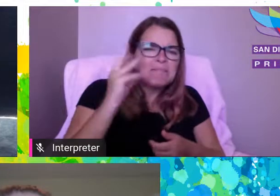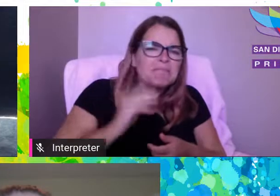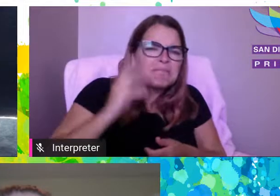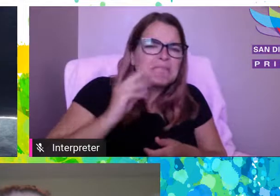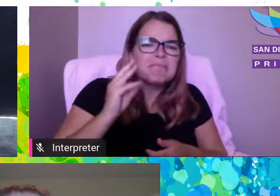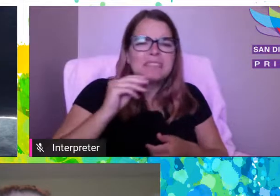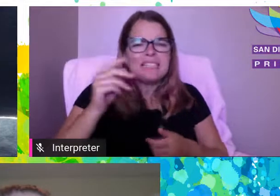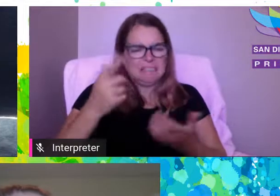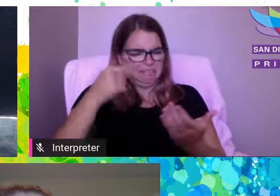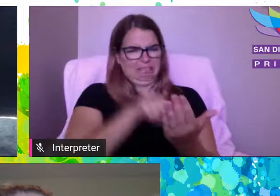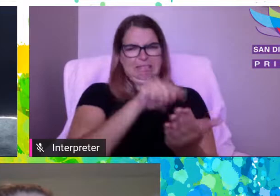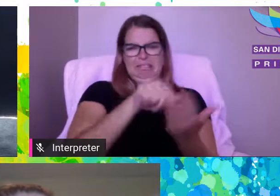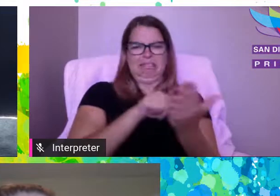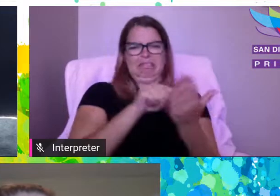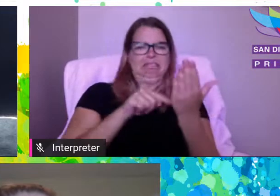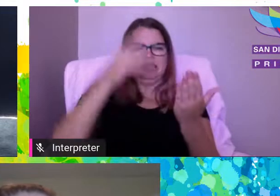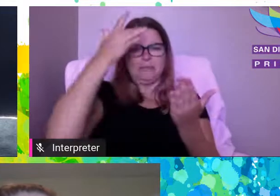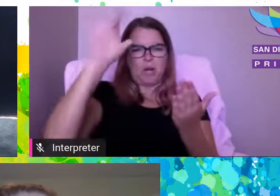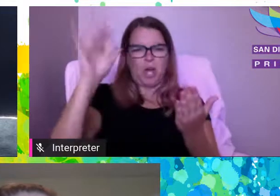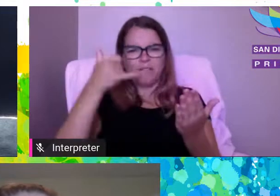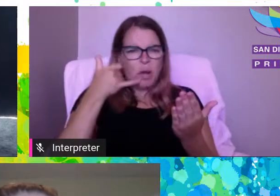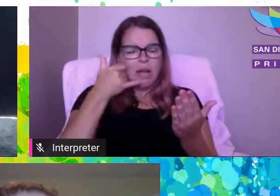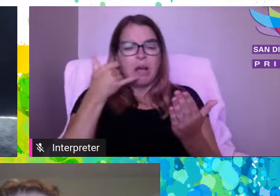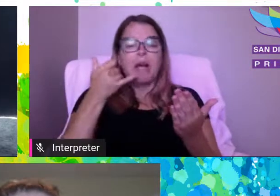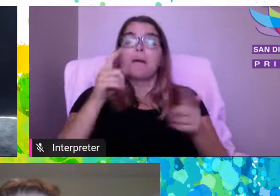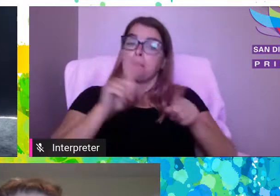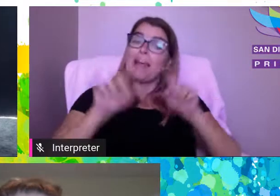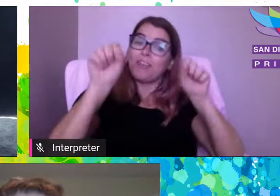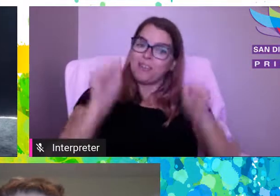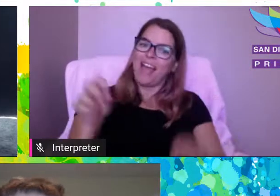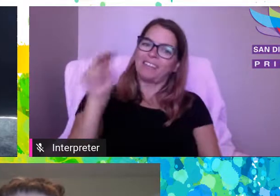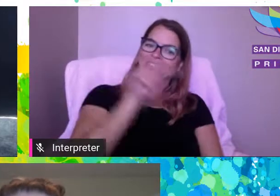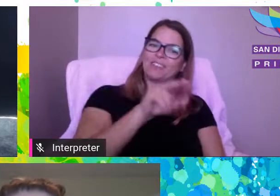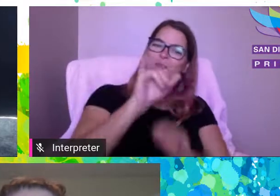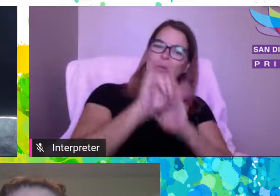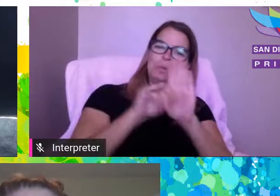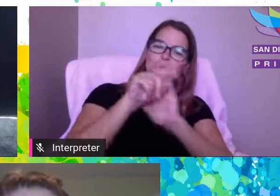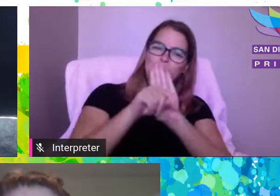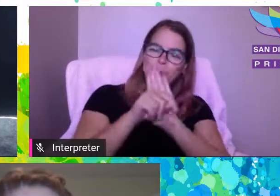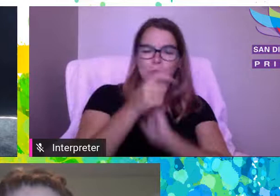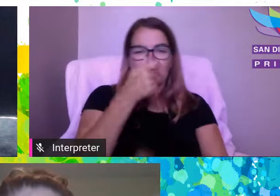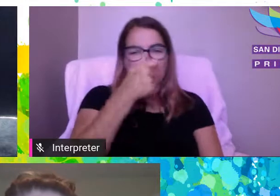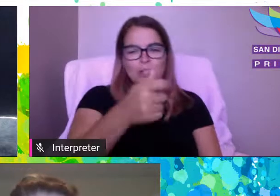decided to make this video version that would also be available on YouTube for people to enjoy.